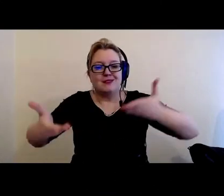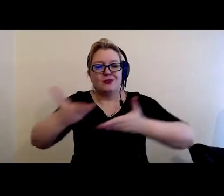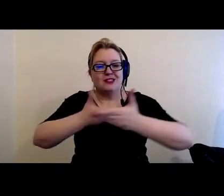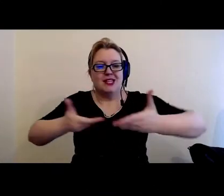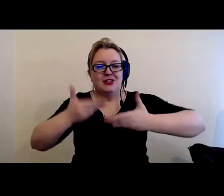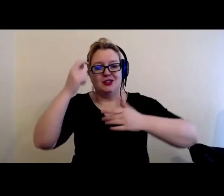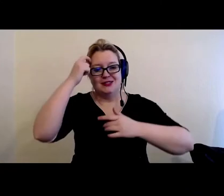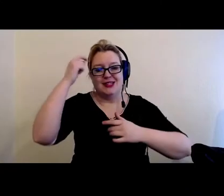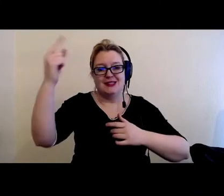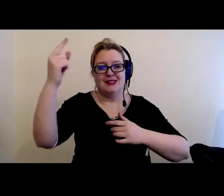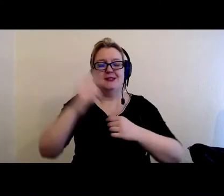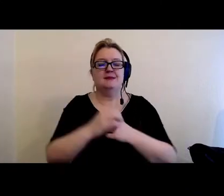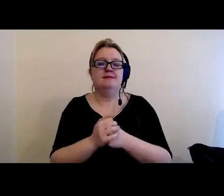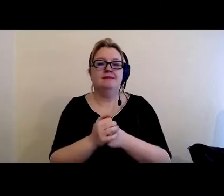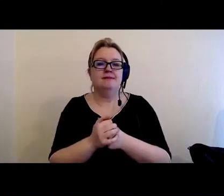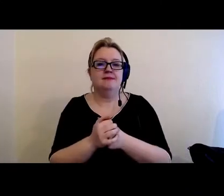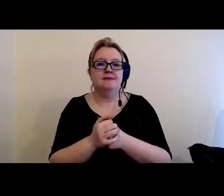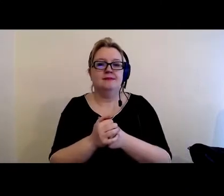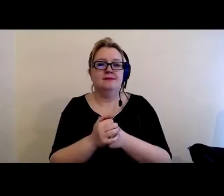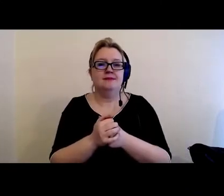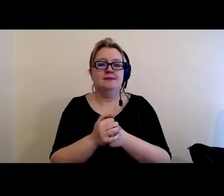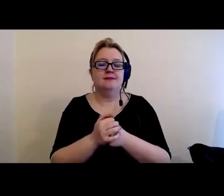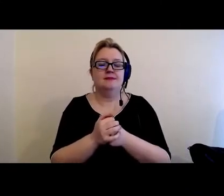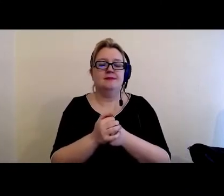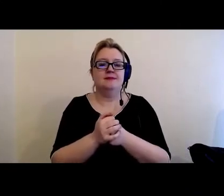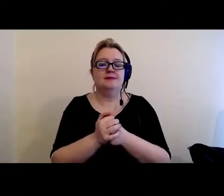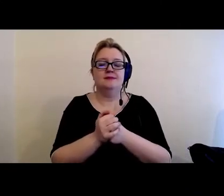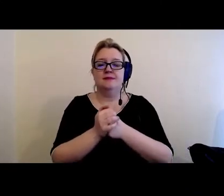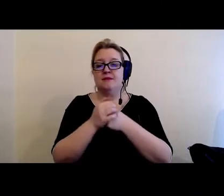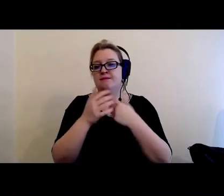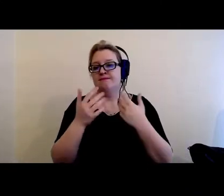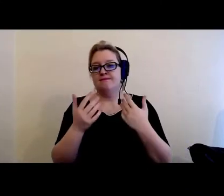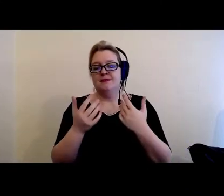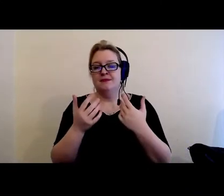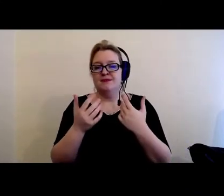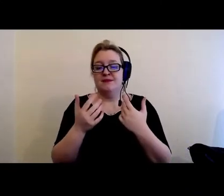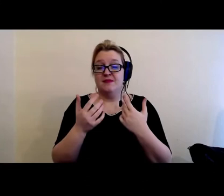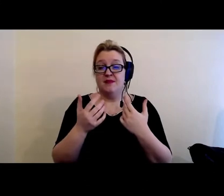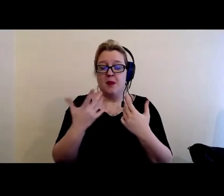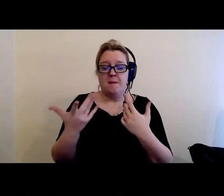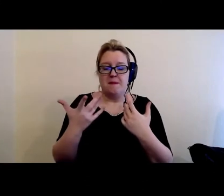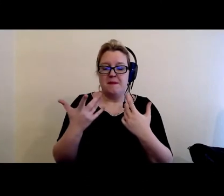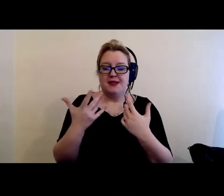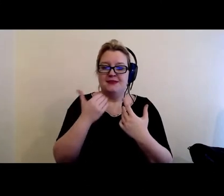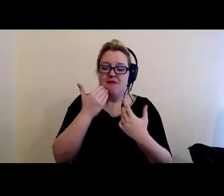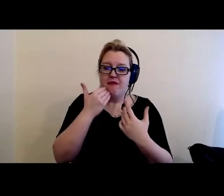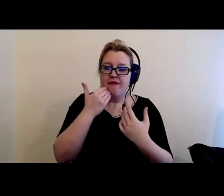because I think there probably hasn't been enough emphasis on kind of how staff can actually be involved in that co-design about what will really make the difference to them. And